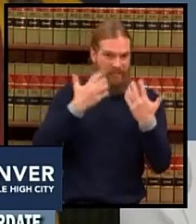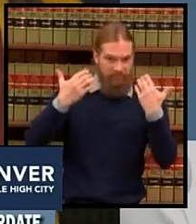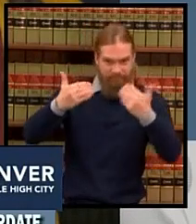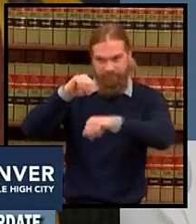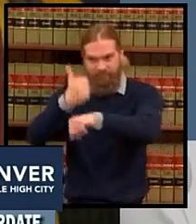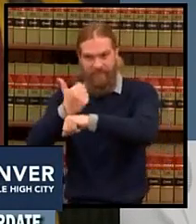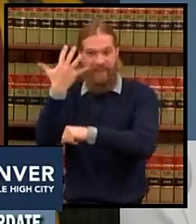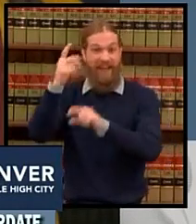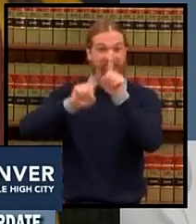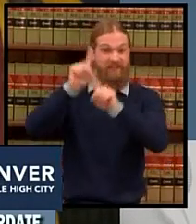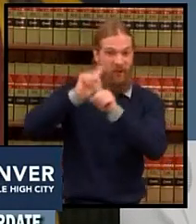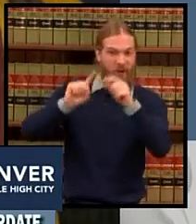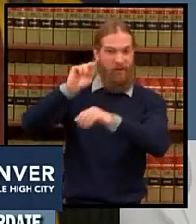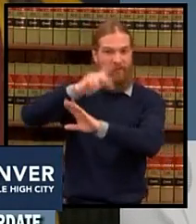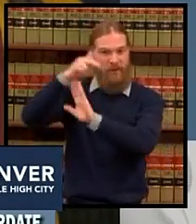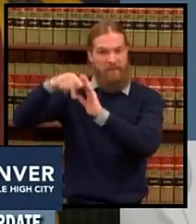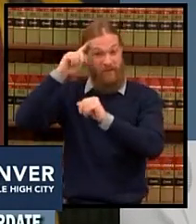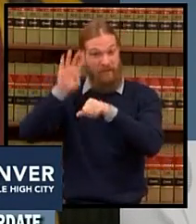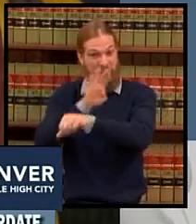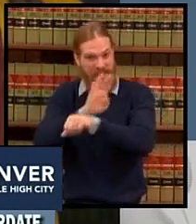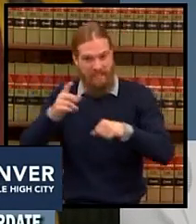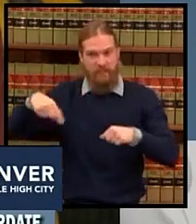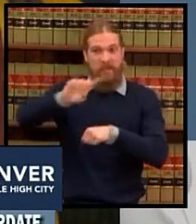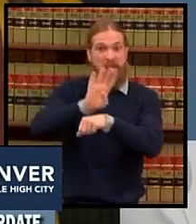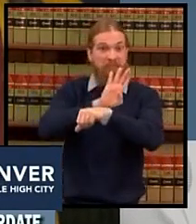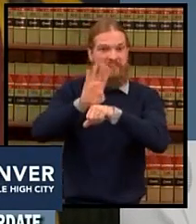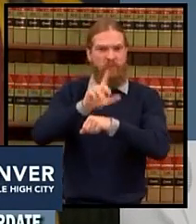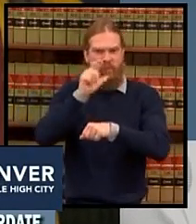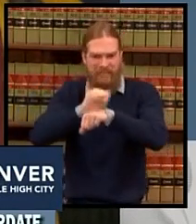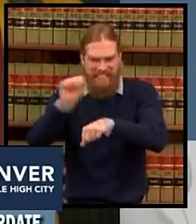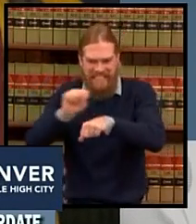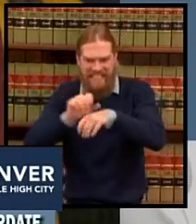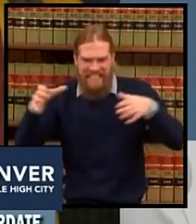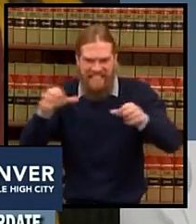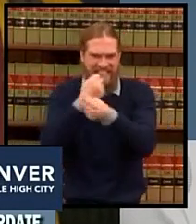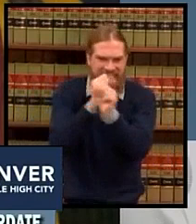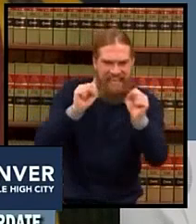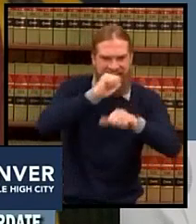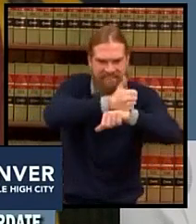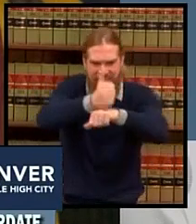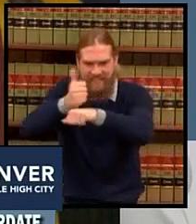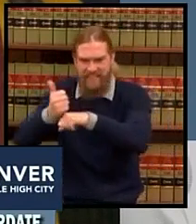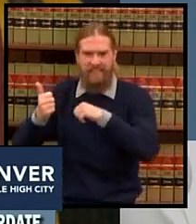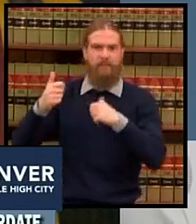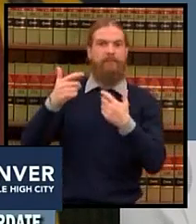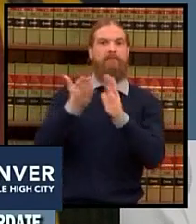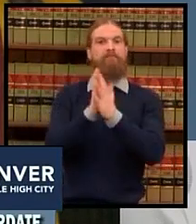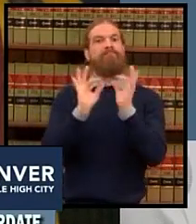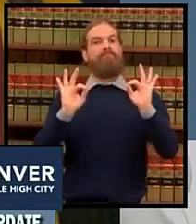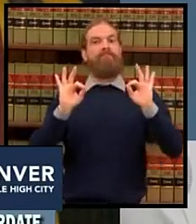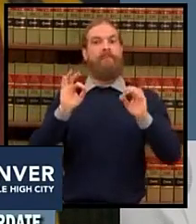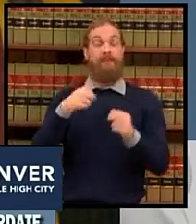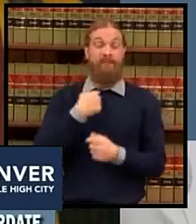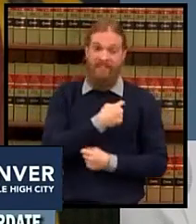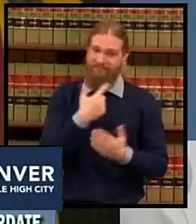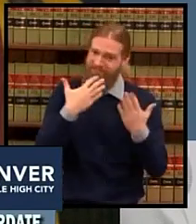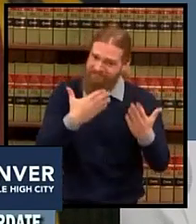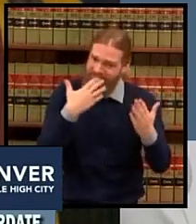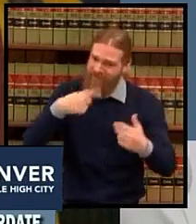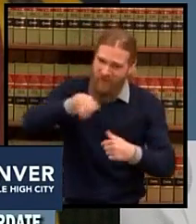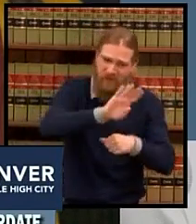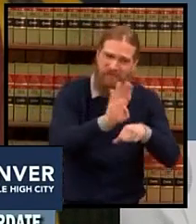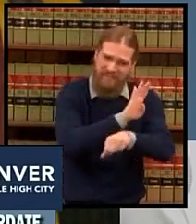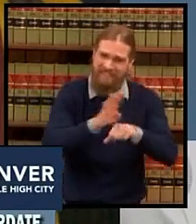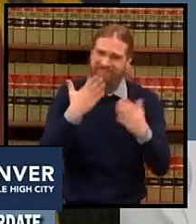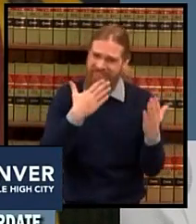increased capacity. I want to congratulate and thank those businesses that participated. This is critical. And I know the move to level yellow